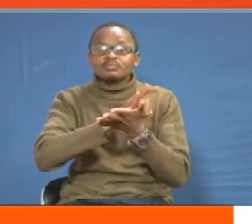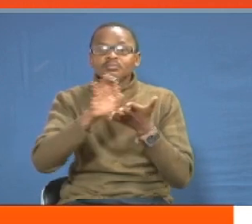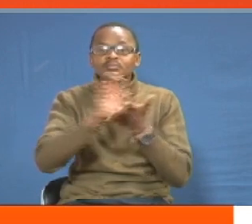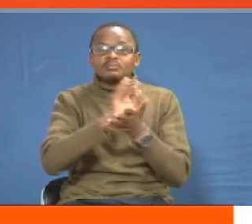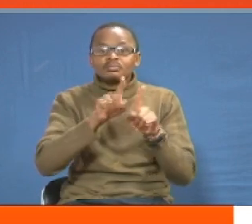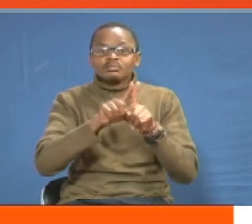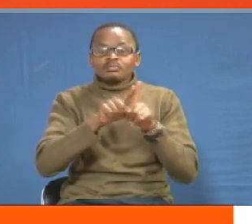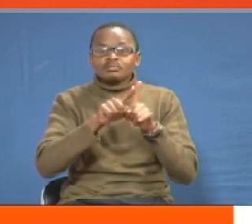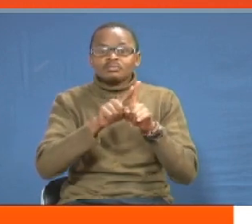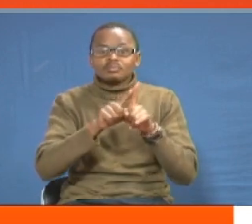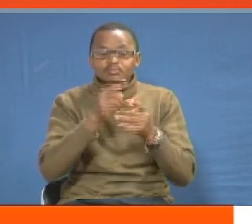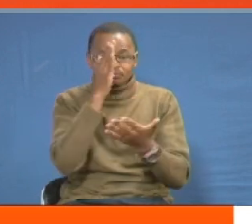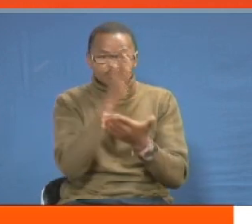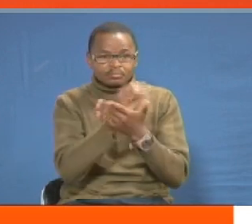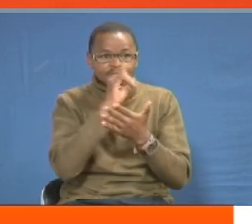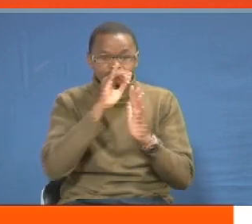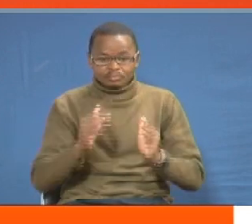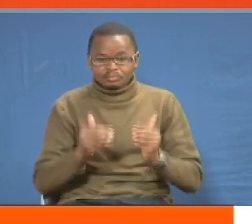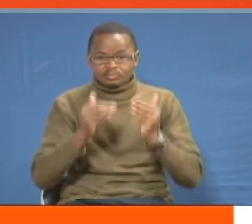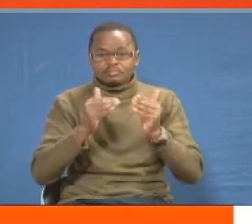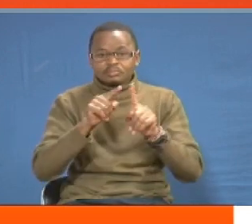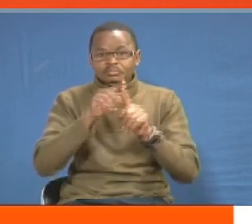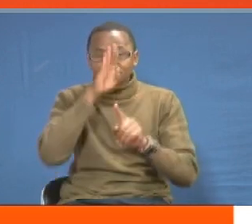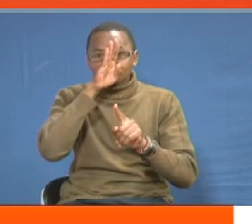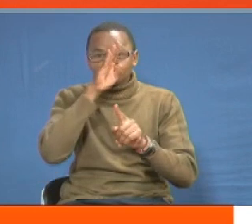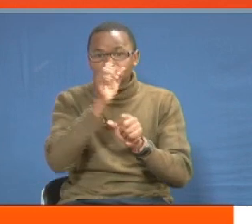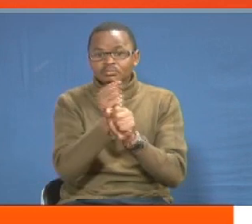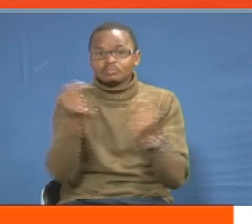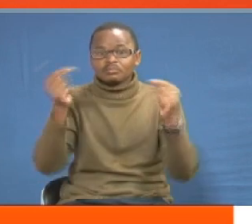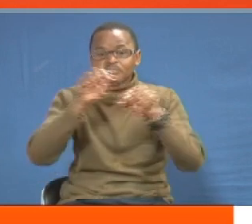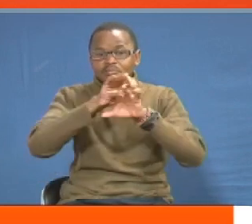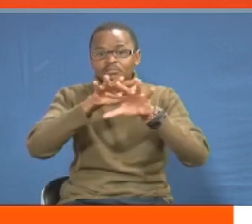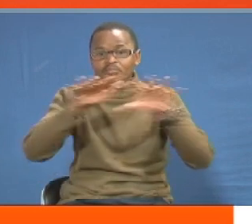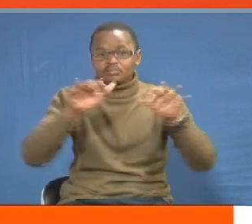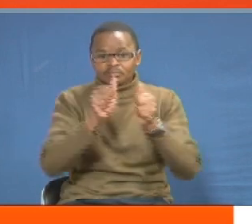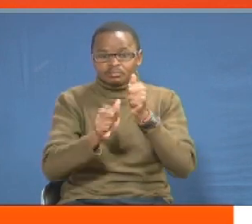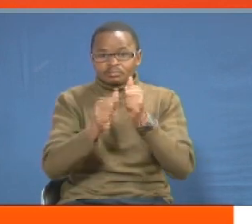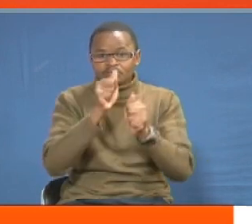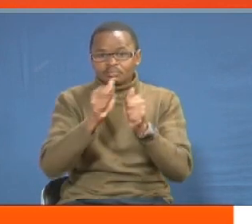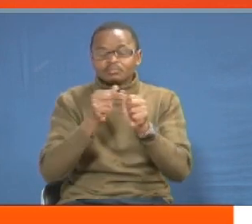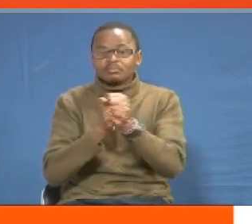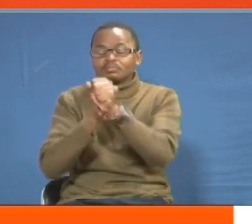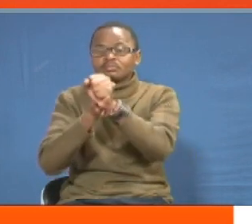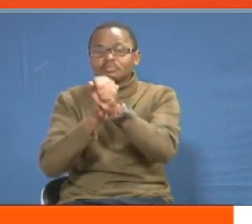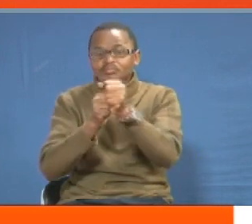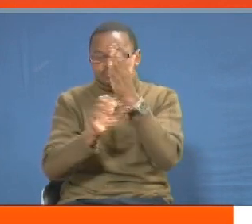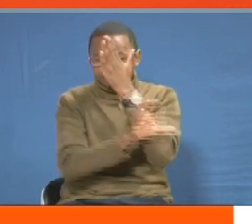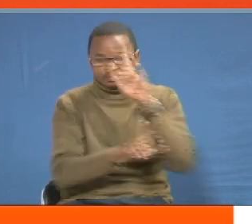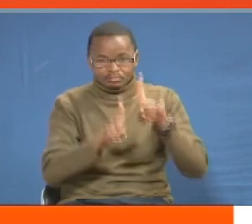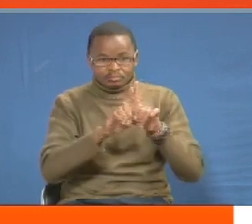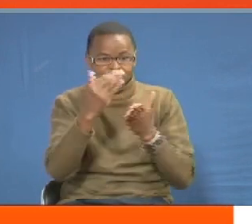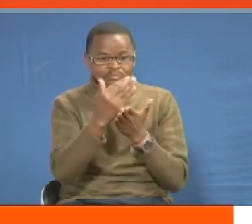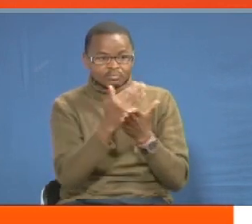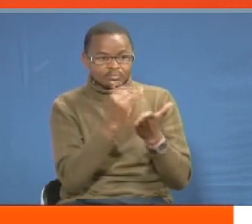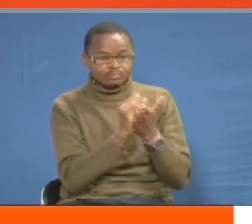a decree, a restriction is issued to be able to curb the spread, which we support. As a country,